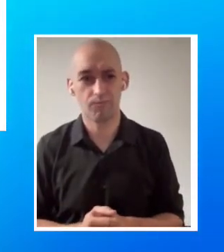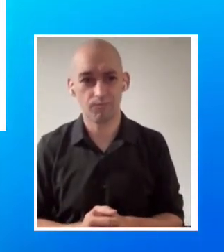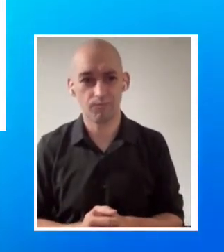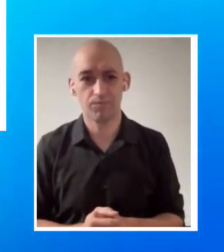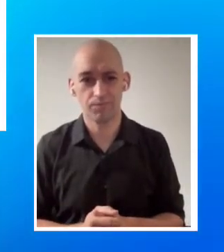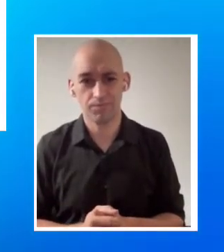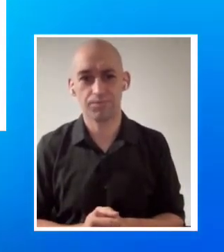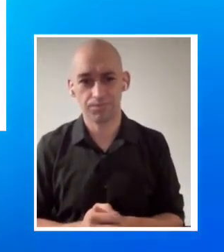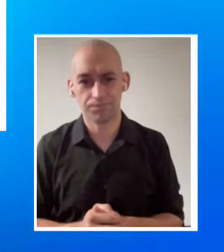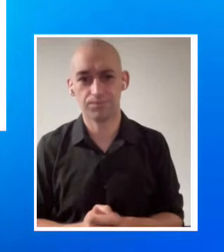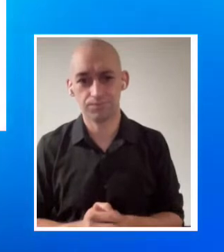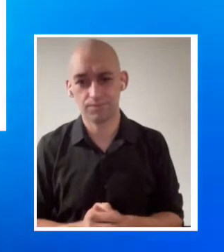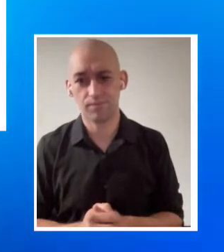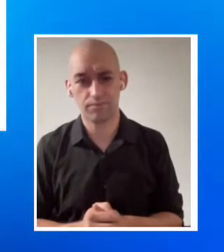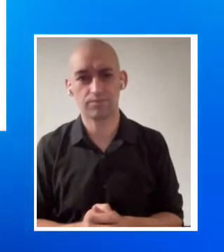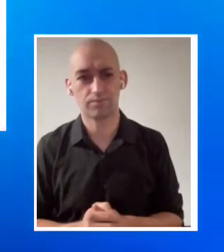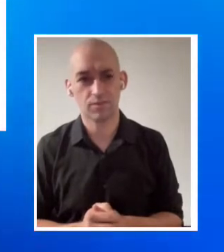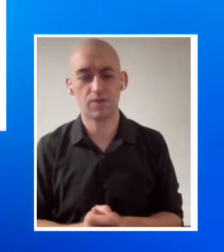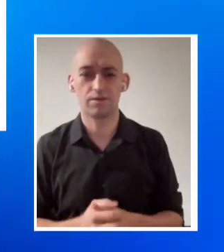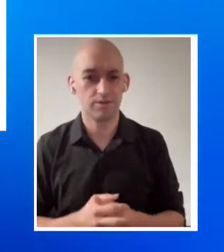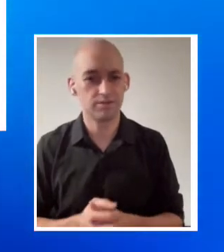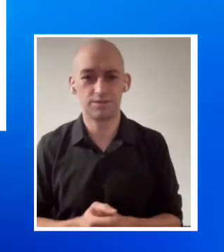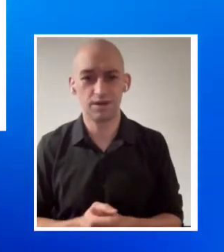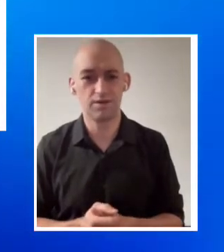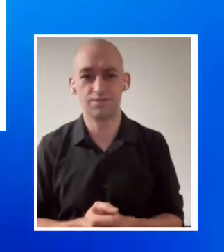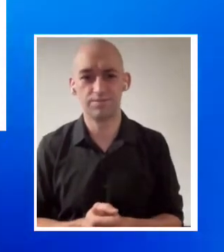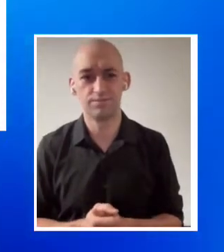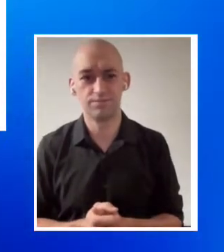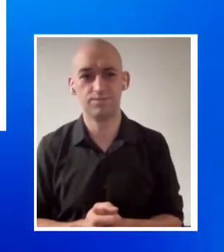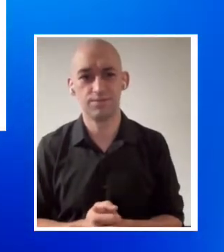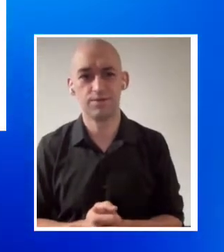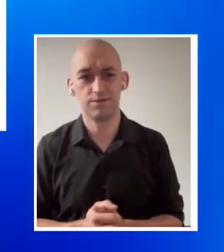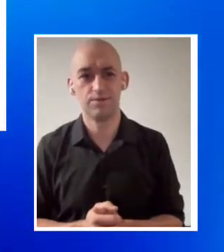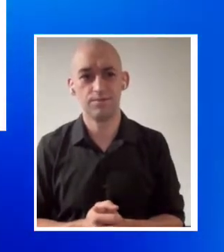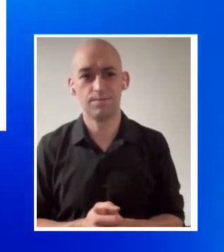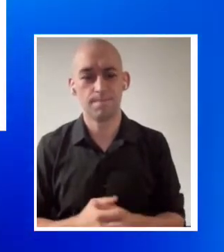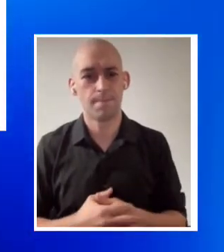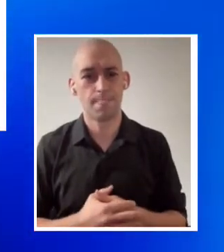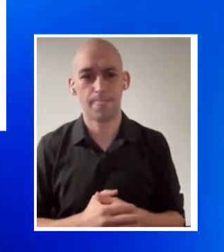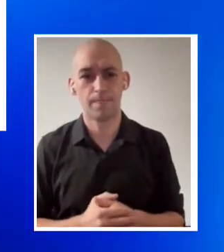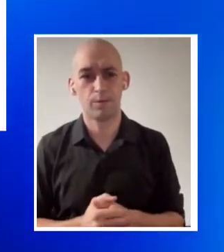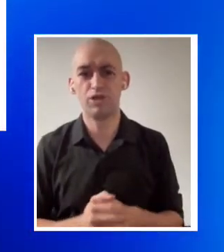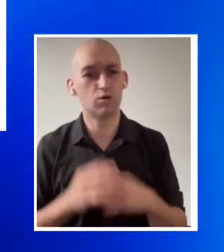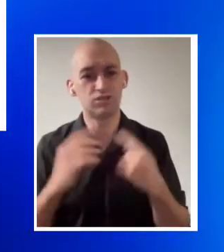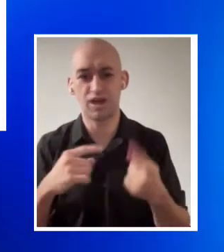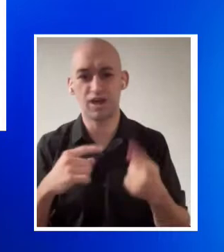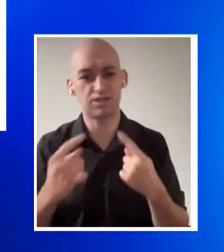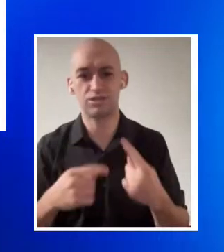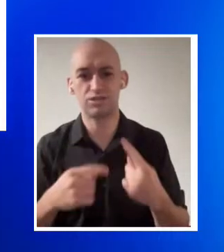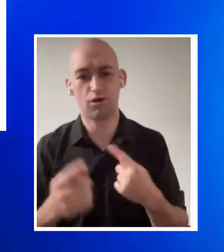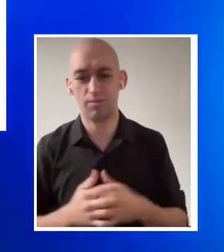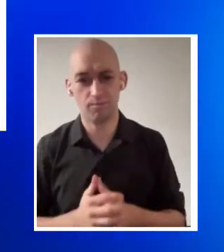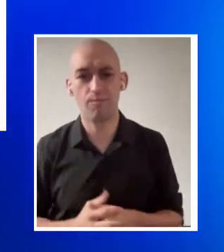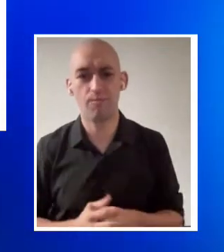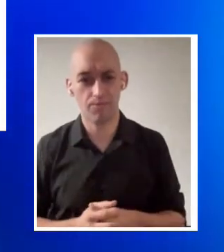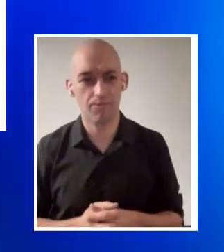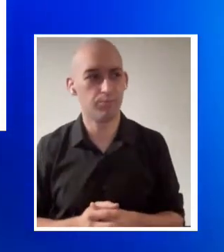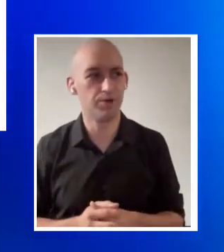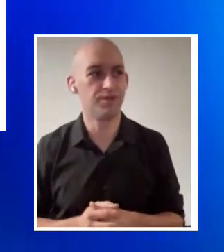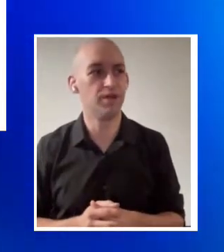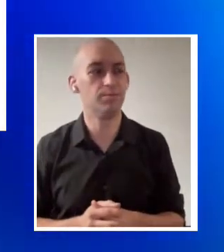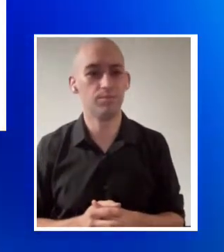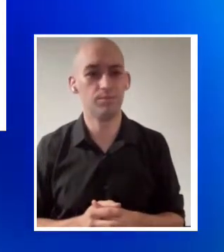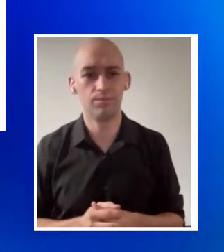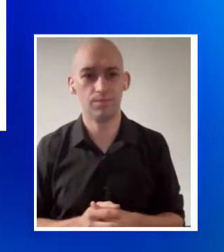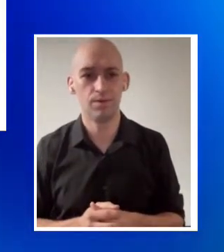As I know, I'm not sure if this is the speed that we're going to see the teleprompter roll. you can go as fast as you want. It